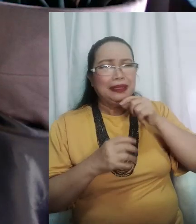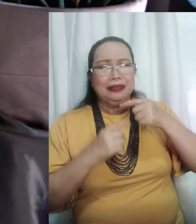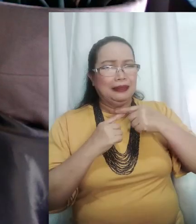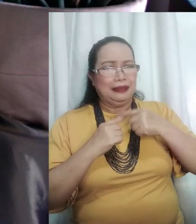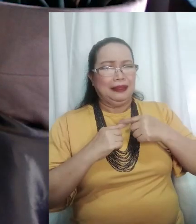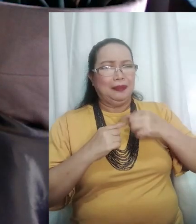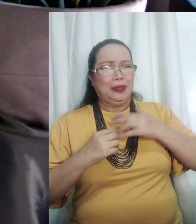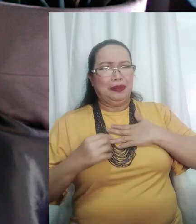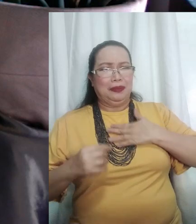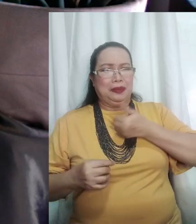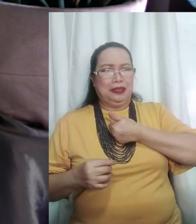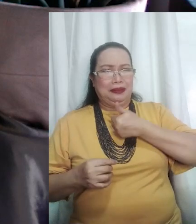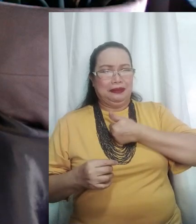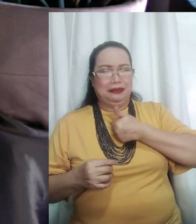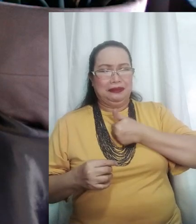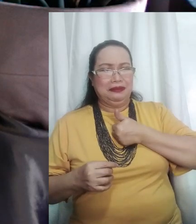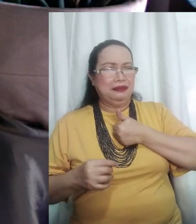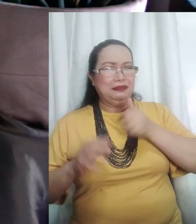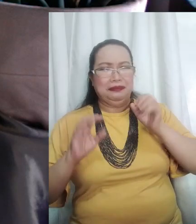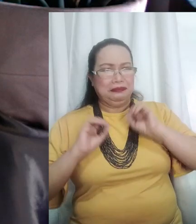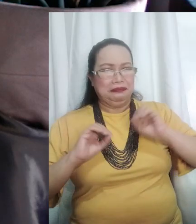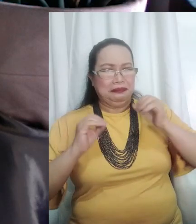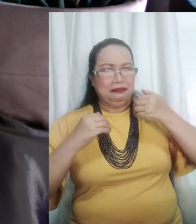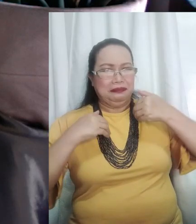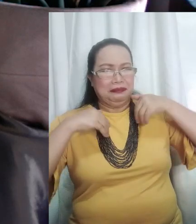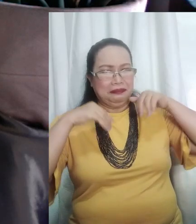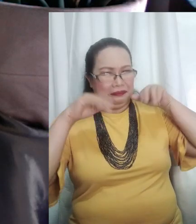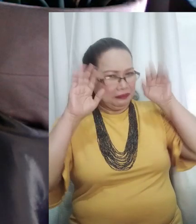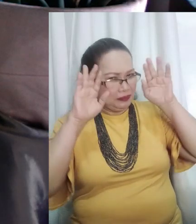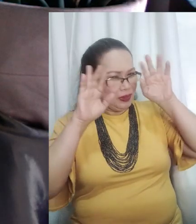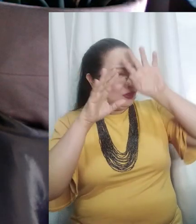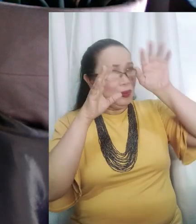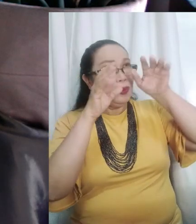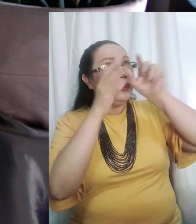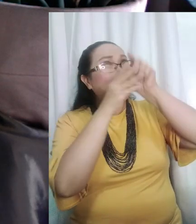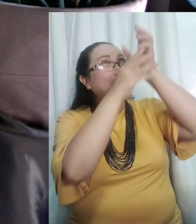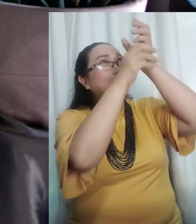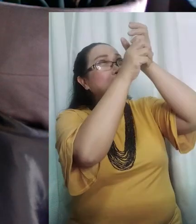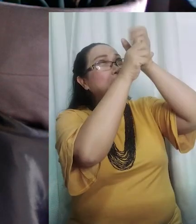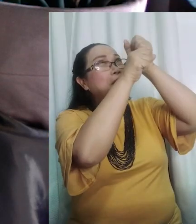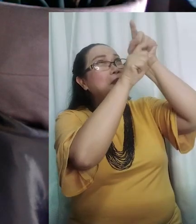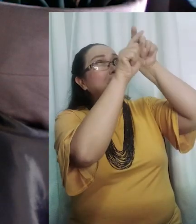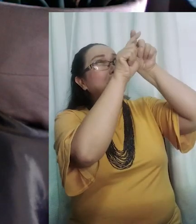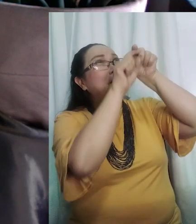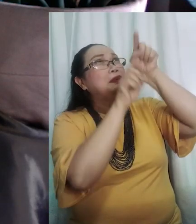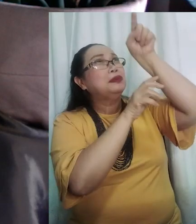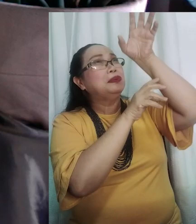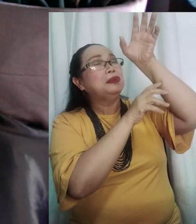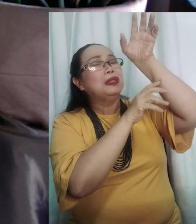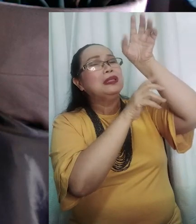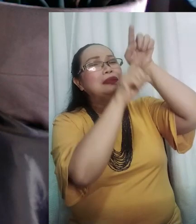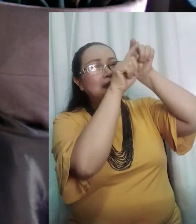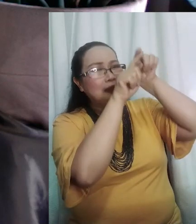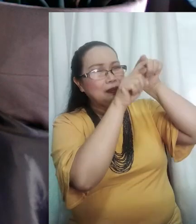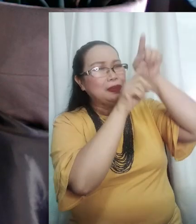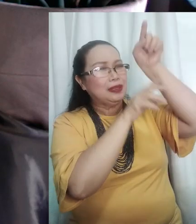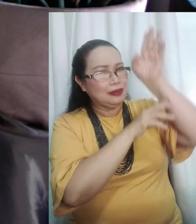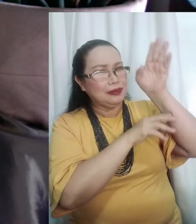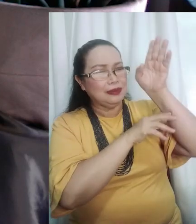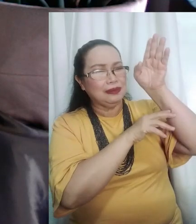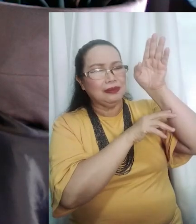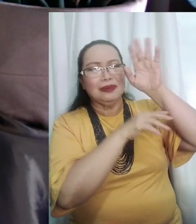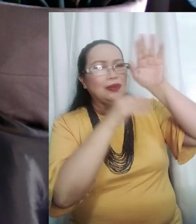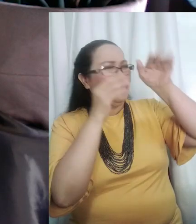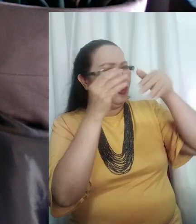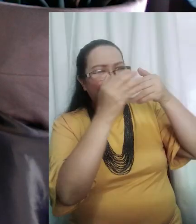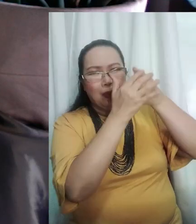to depend on myself, on man, on things or anything you consider as self-dependence. I'm